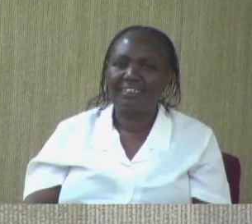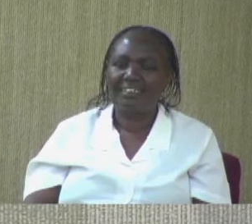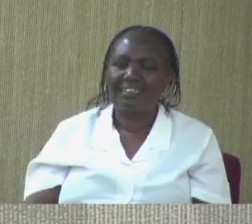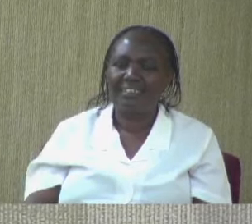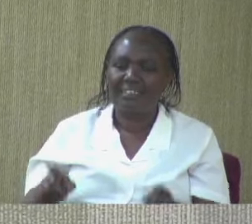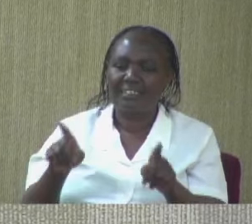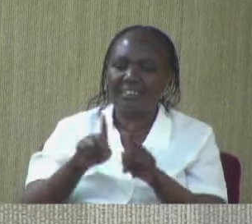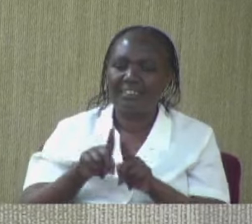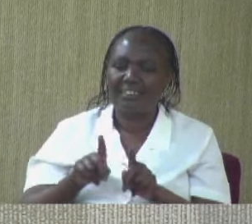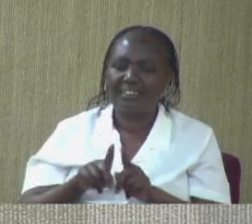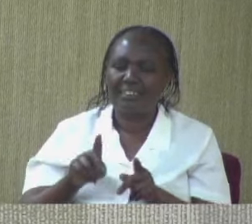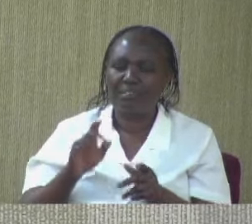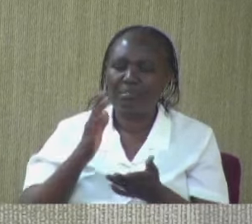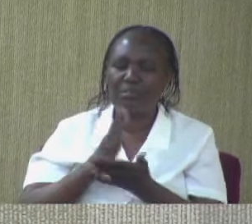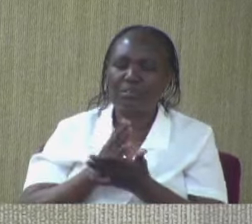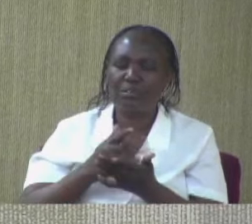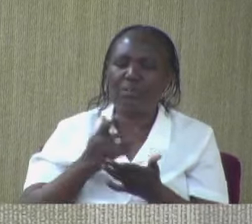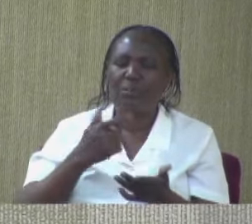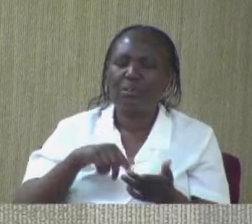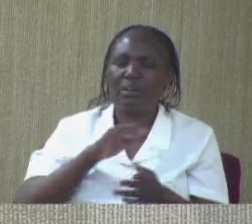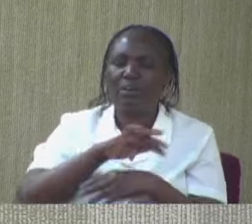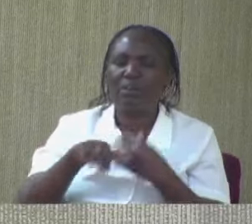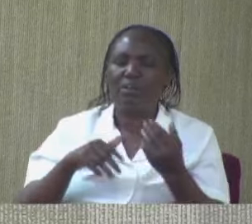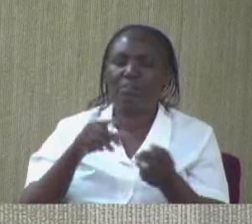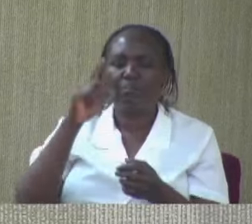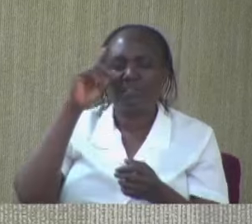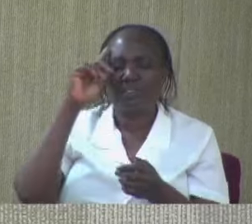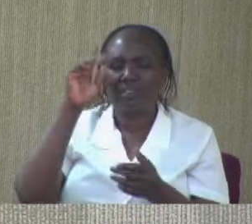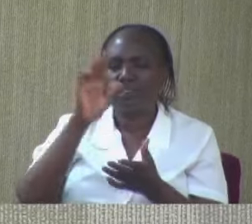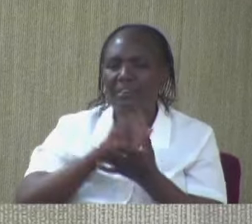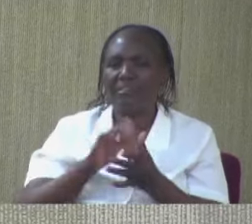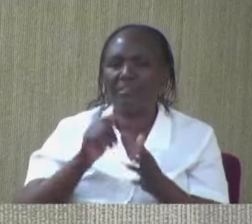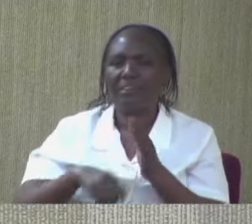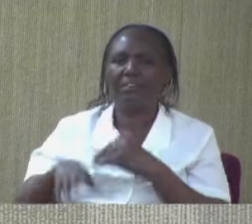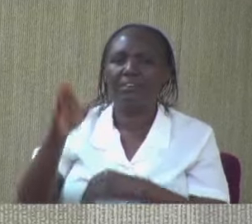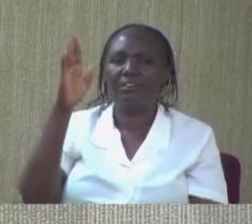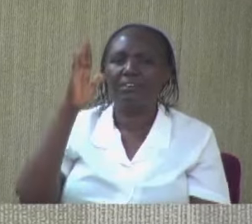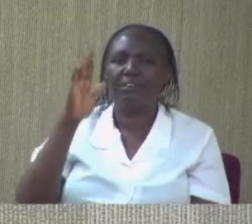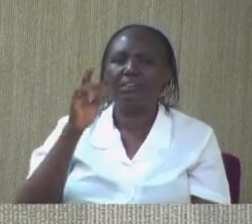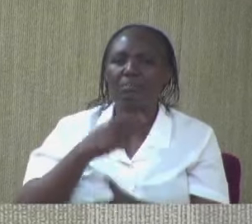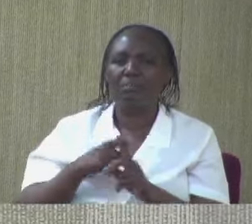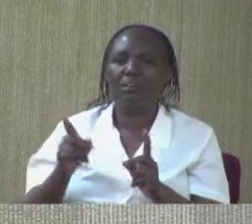with us. We believe in God, but we believe the prophet.